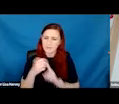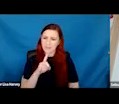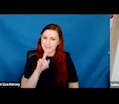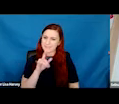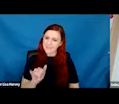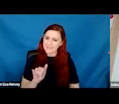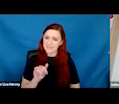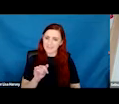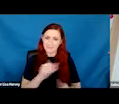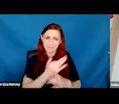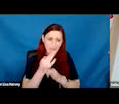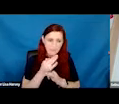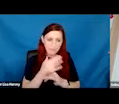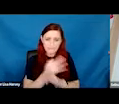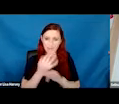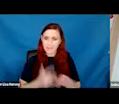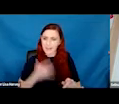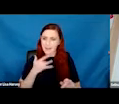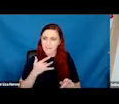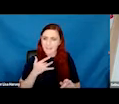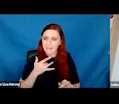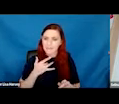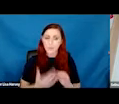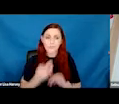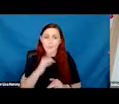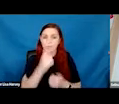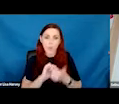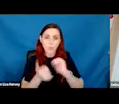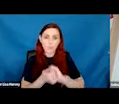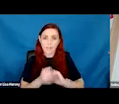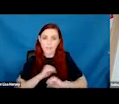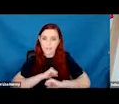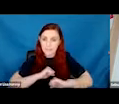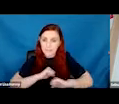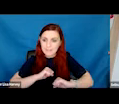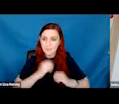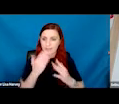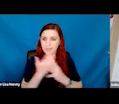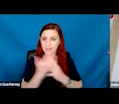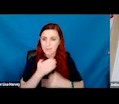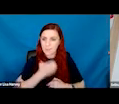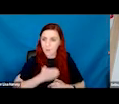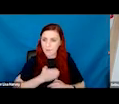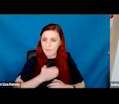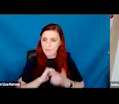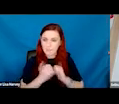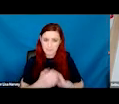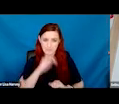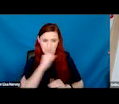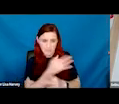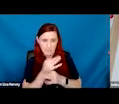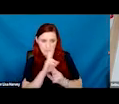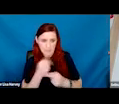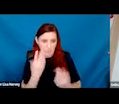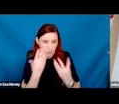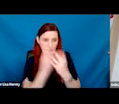family life. For example, the absence of changing places, accessible toilet facilities, has resulted in families not being able to go